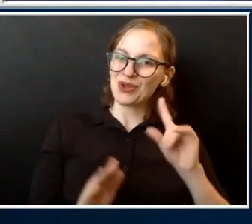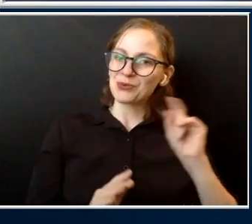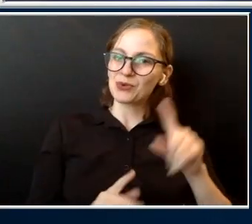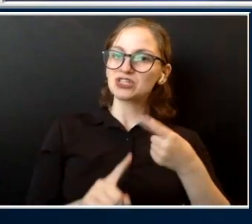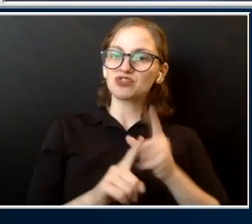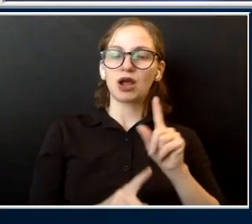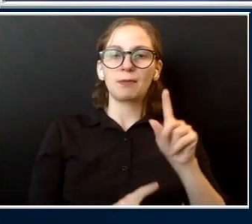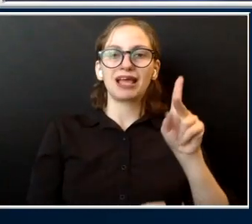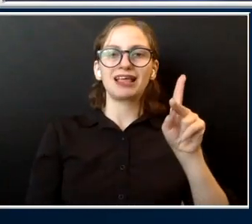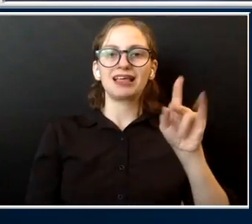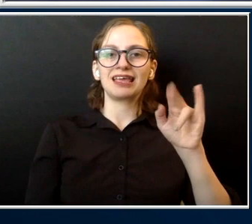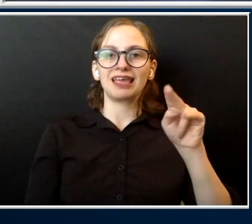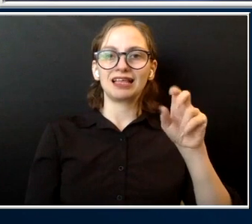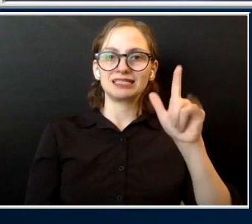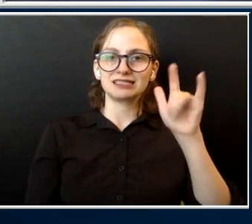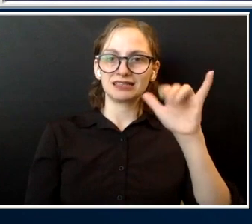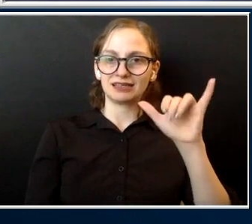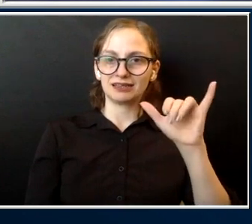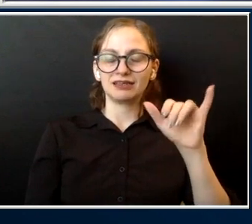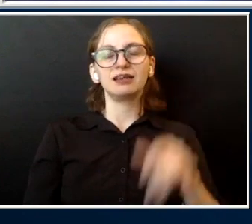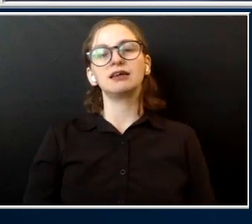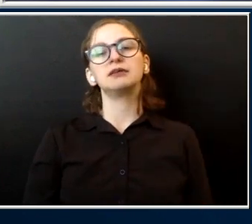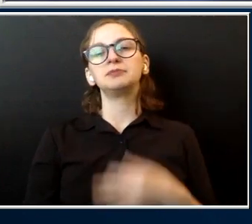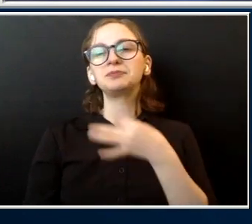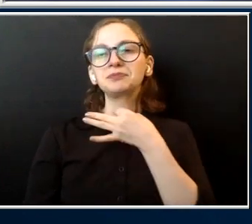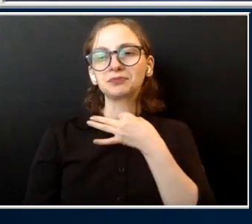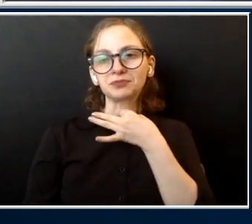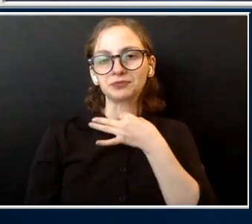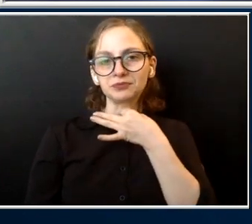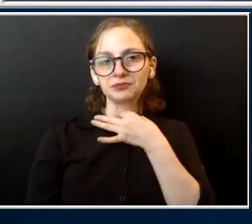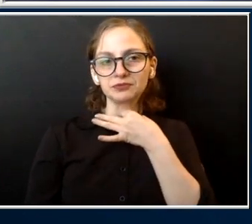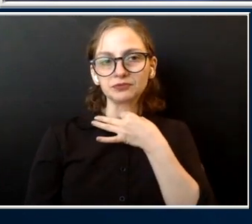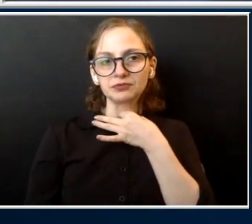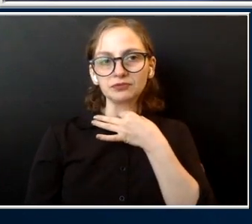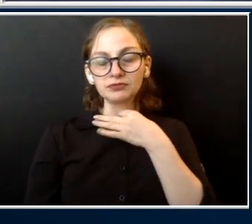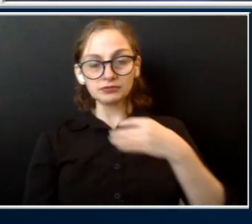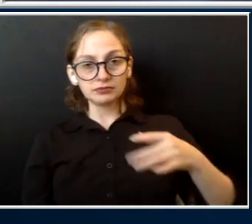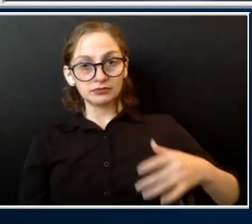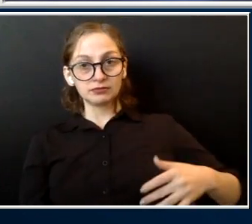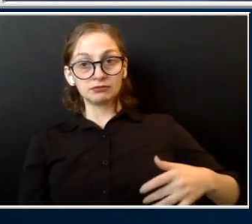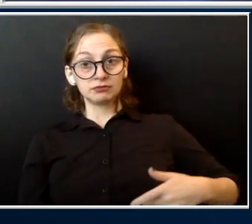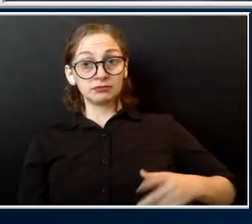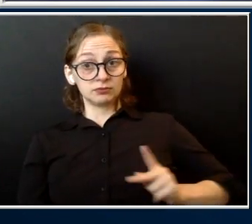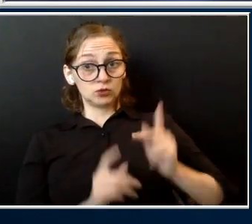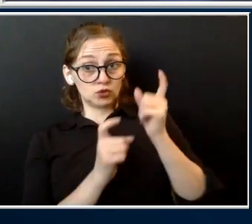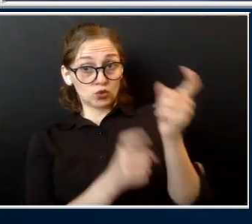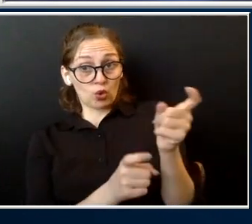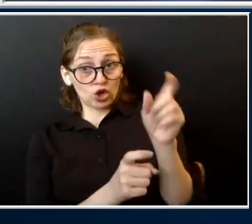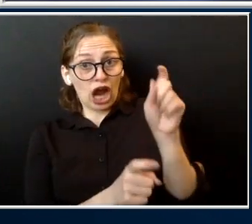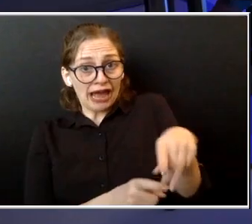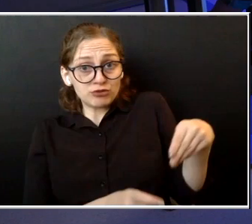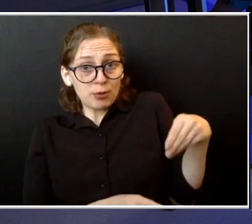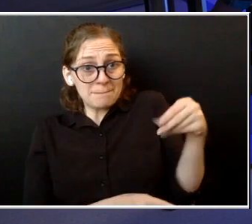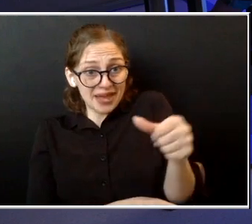Kinsley wants to know if the donor ever has to pay anything out of pocket for donating Did you an have to pay organ.